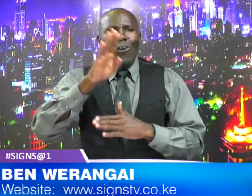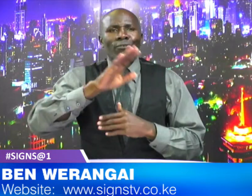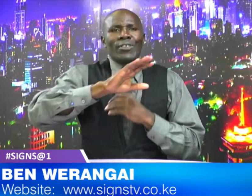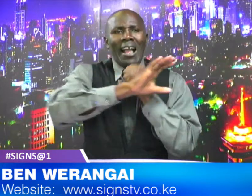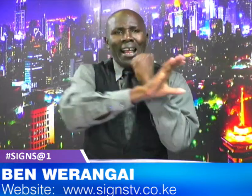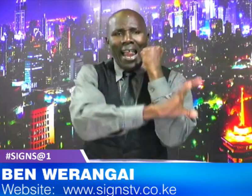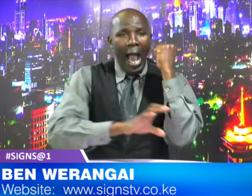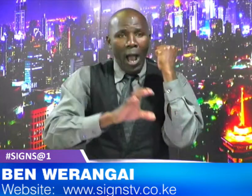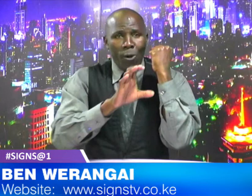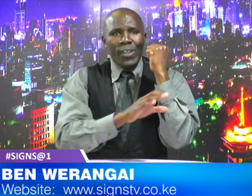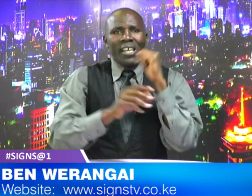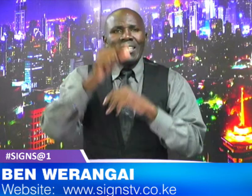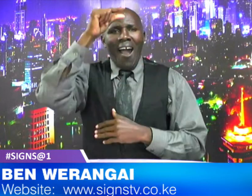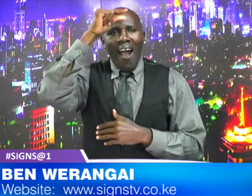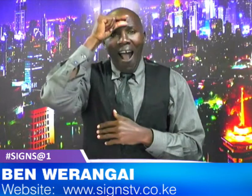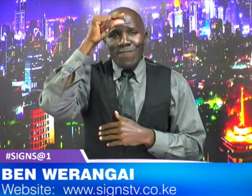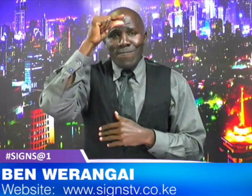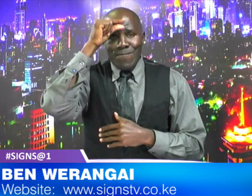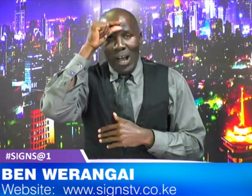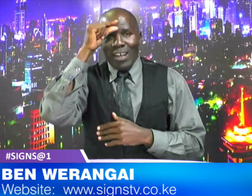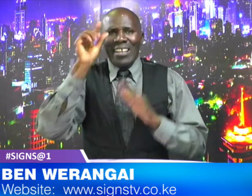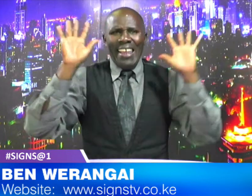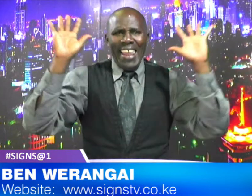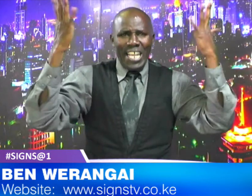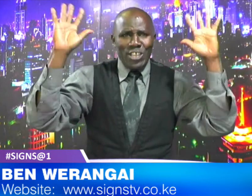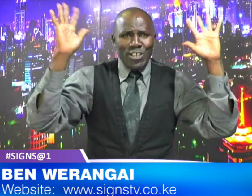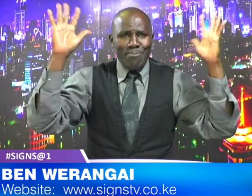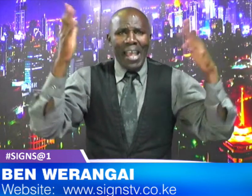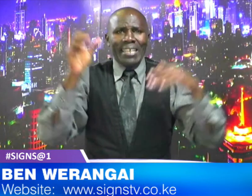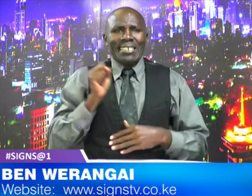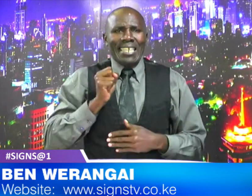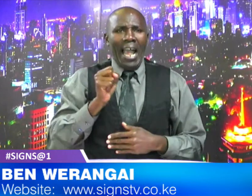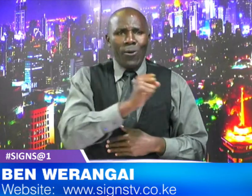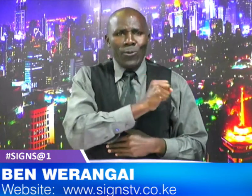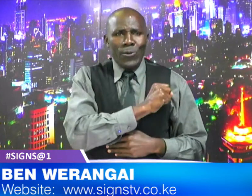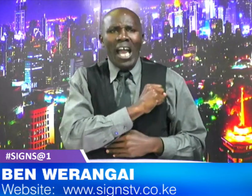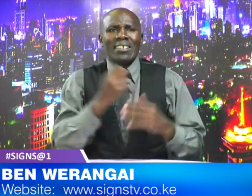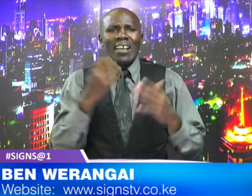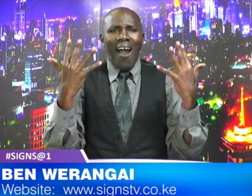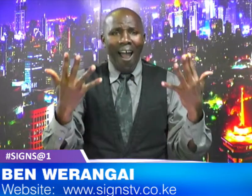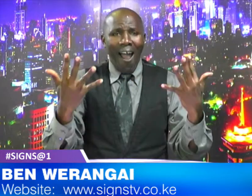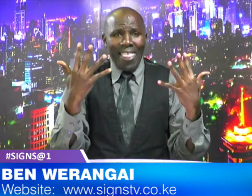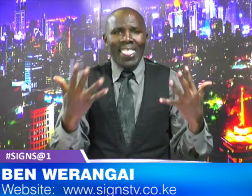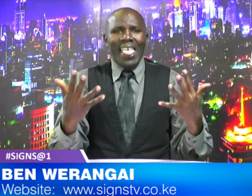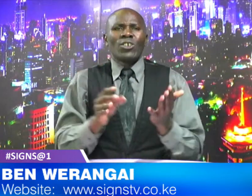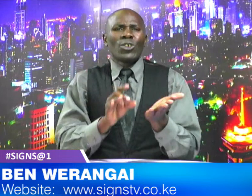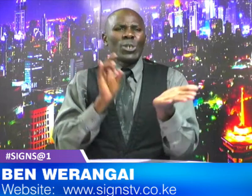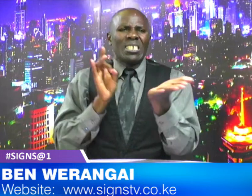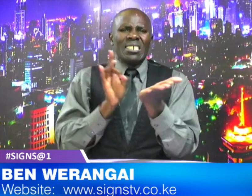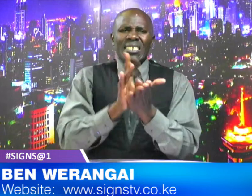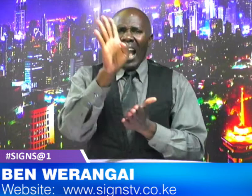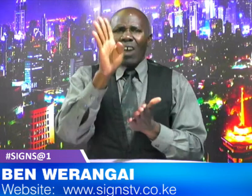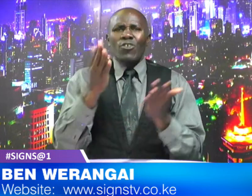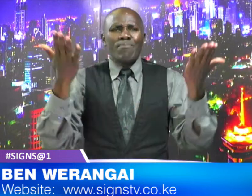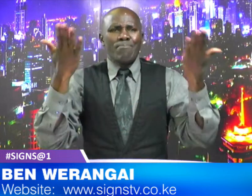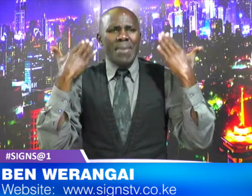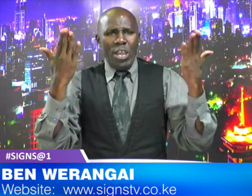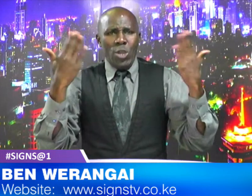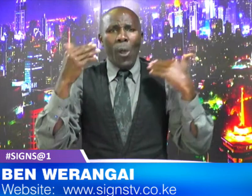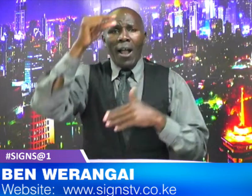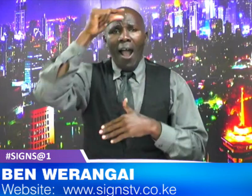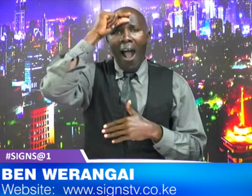led by their chairperson Anne Waiguru, said the initiative will protect devolution and